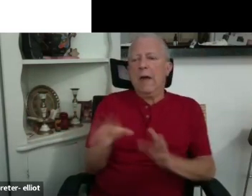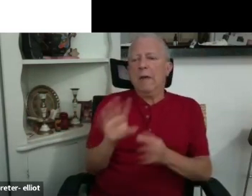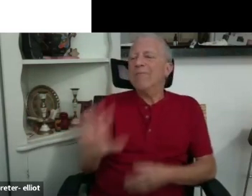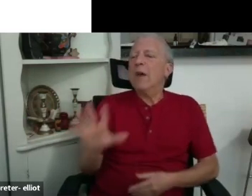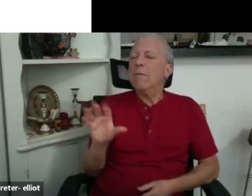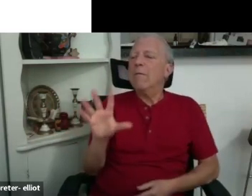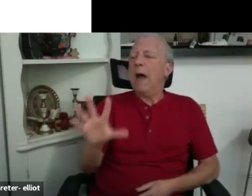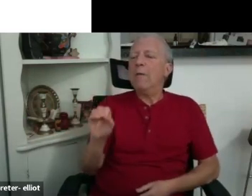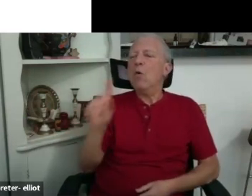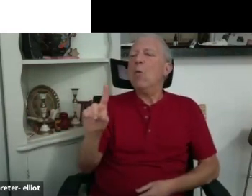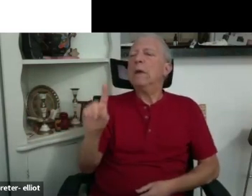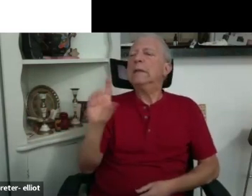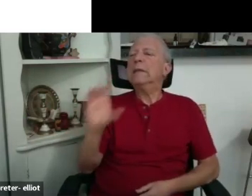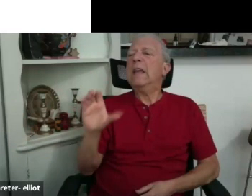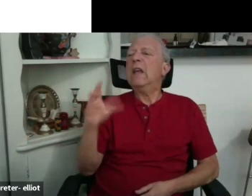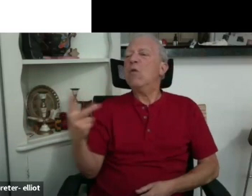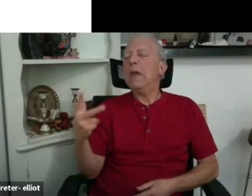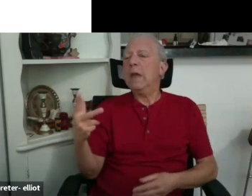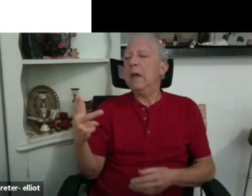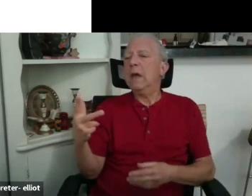revocation of tax-exempt status.